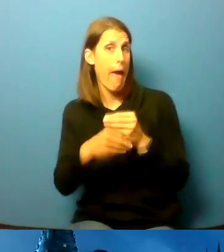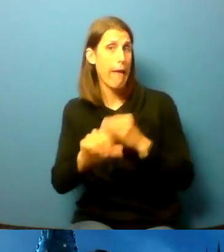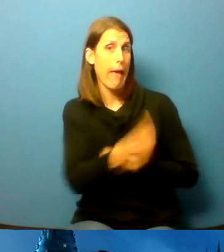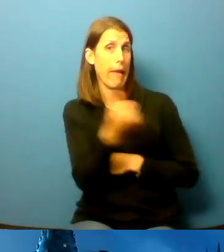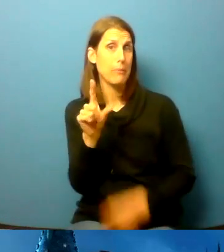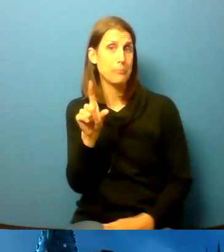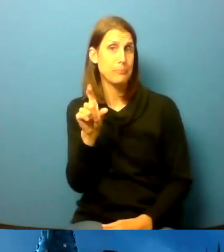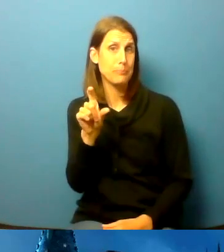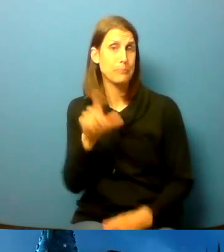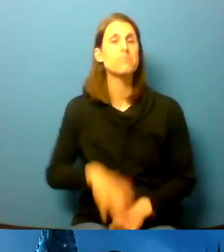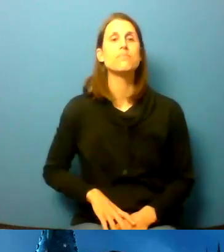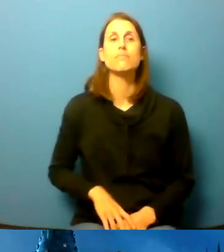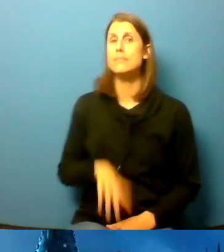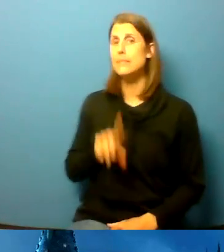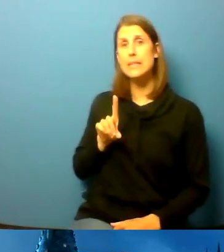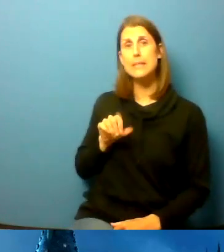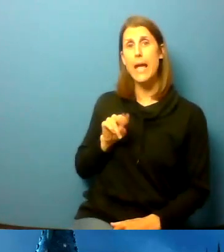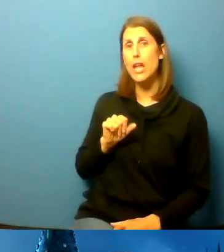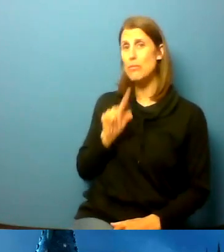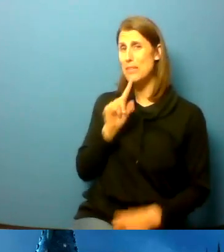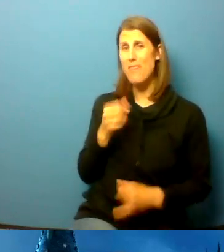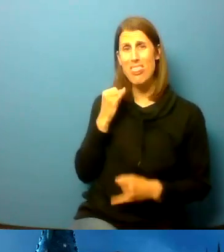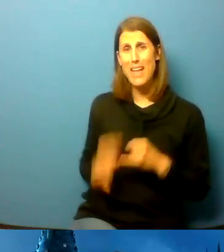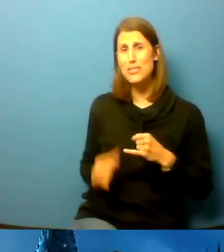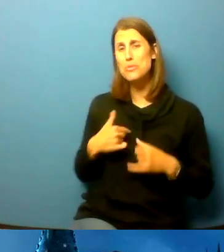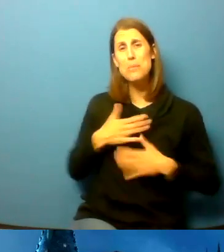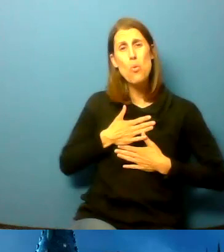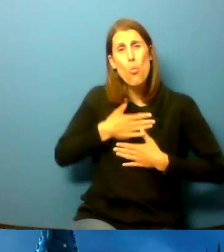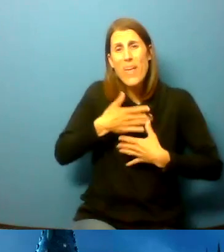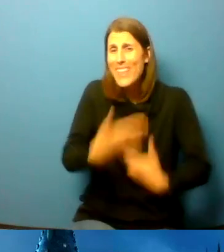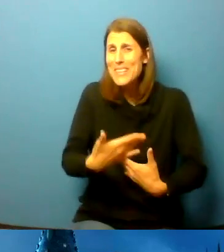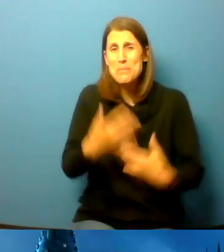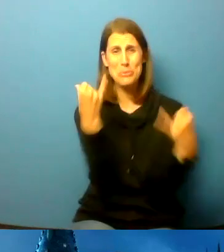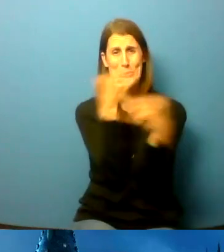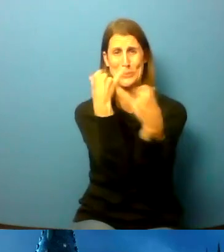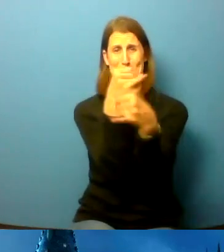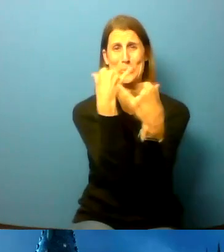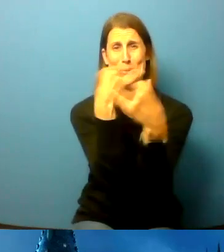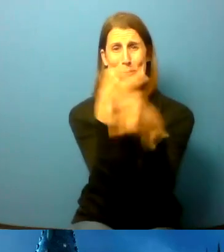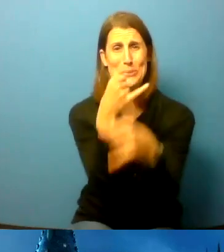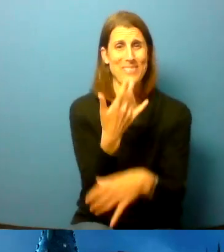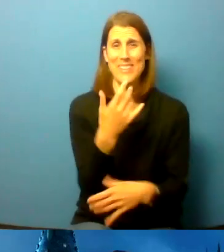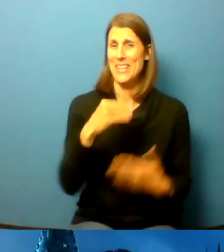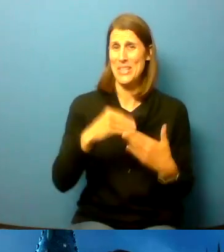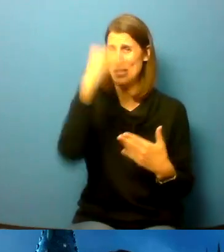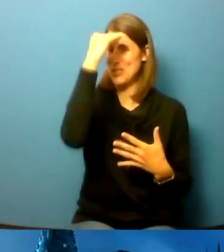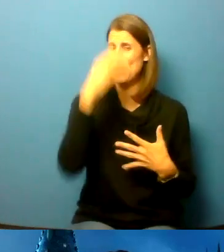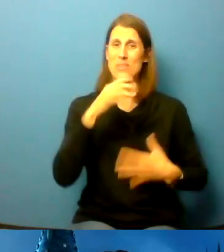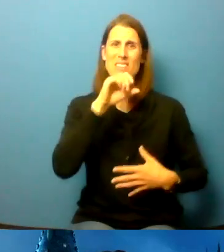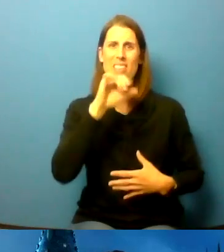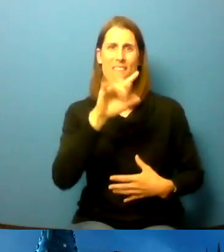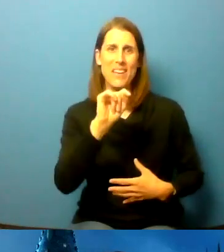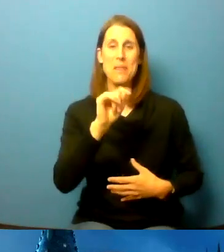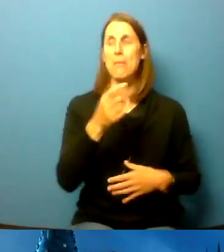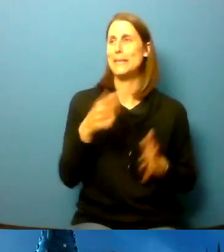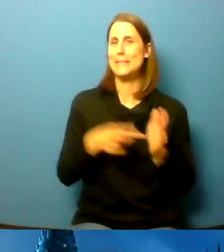I think just be willing to be a little ridiculous. It goes a long way with our students. I feel very silly sitting